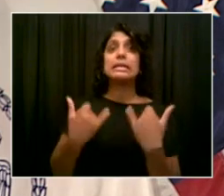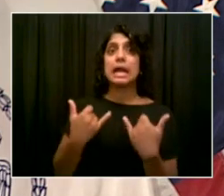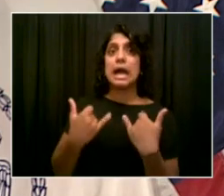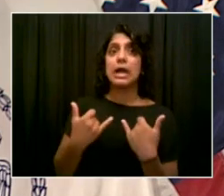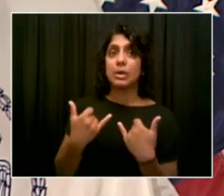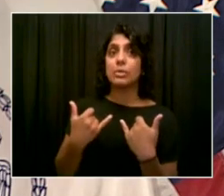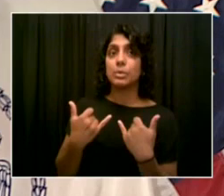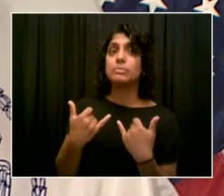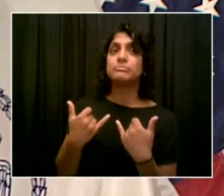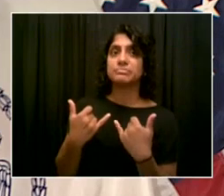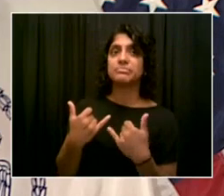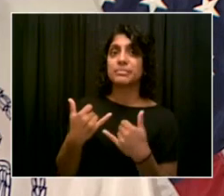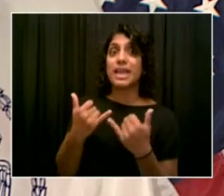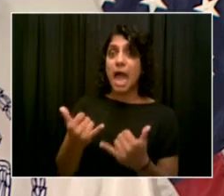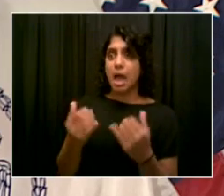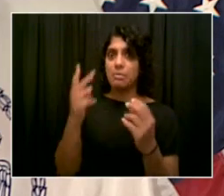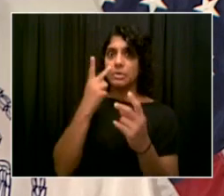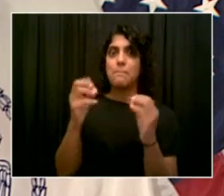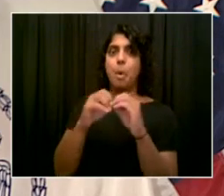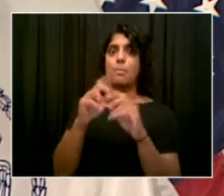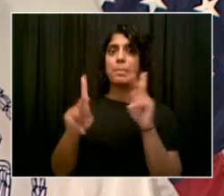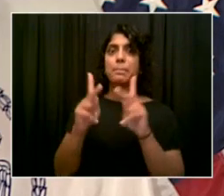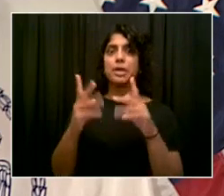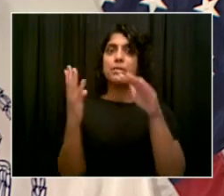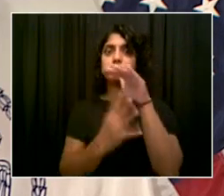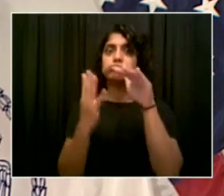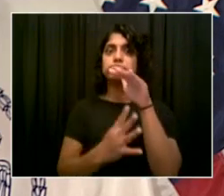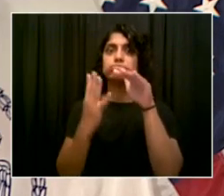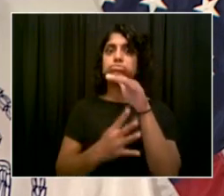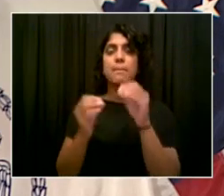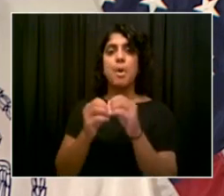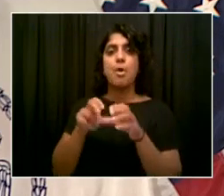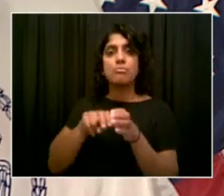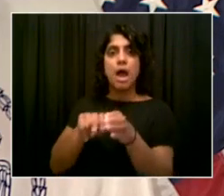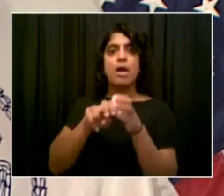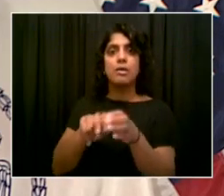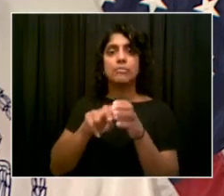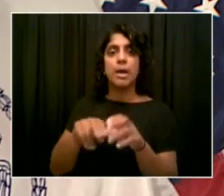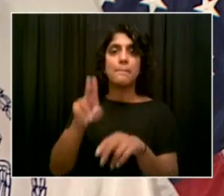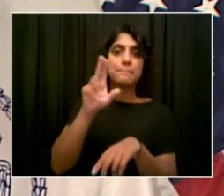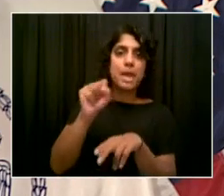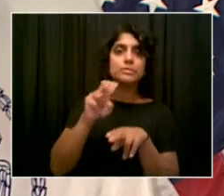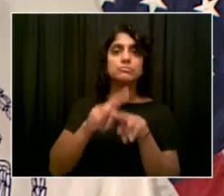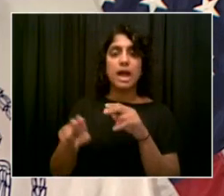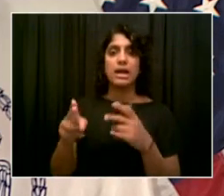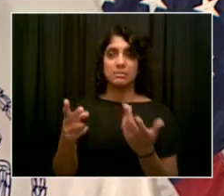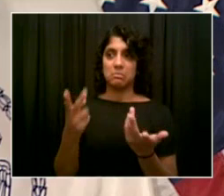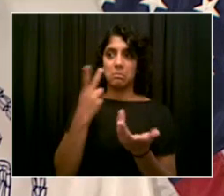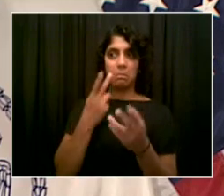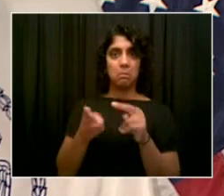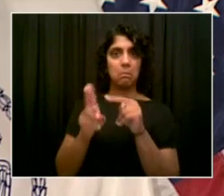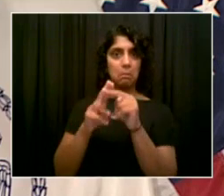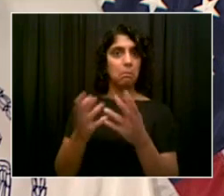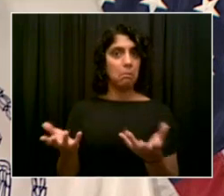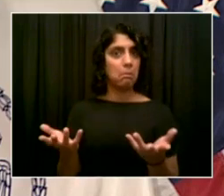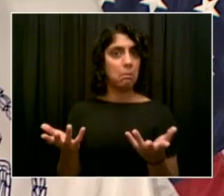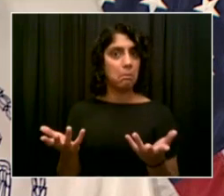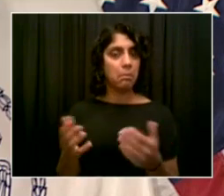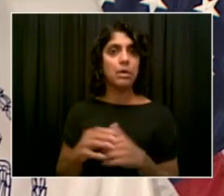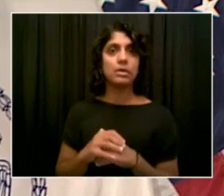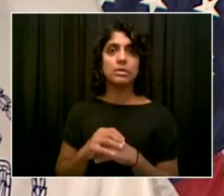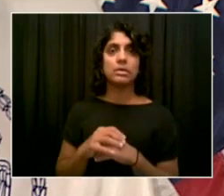of the things that's going to be there for people, another incentive for folks with fewer resources to come back to the subways, and we want to see